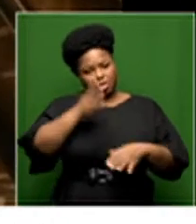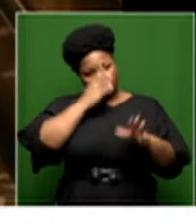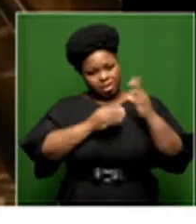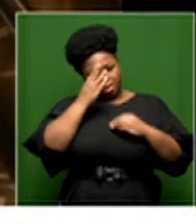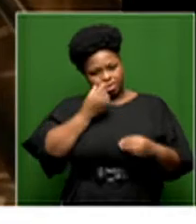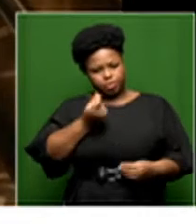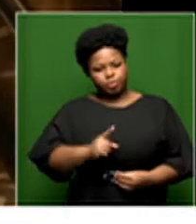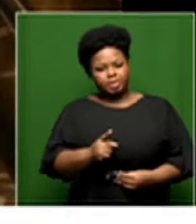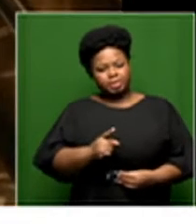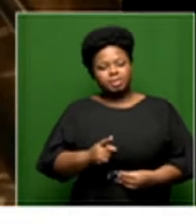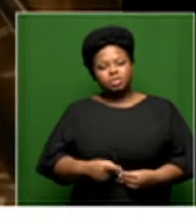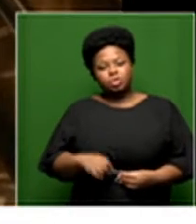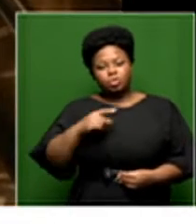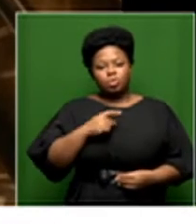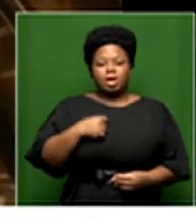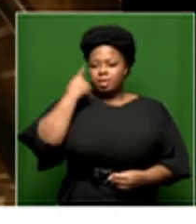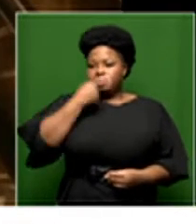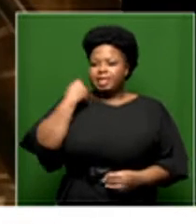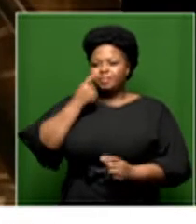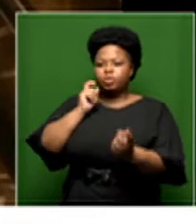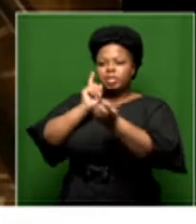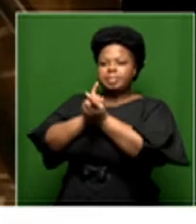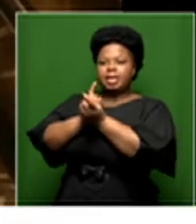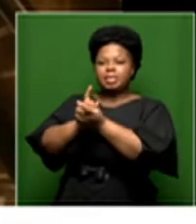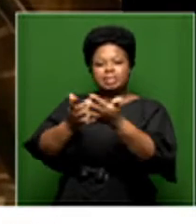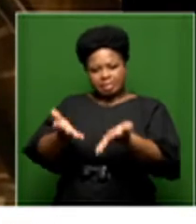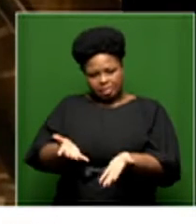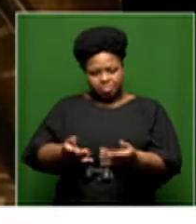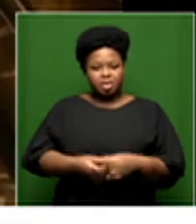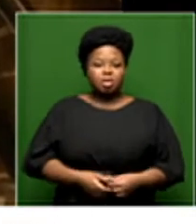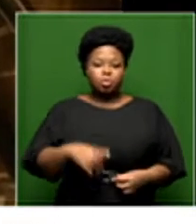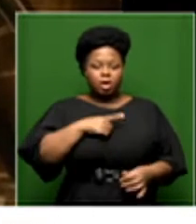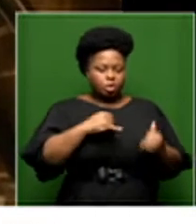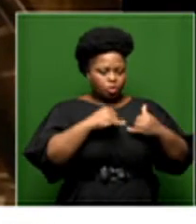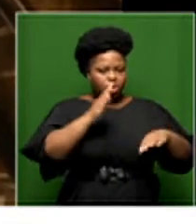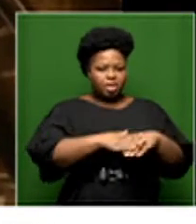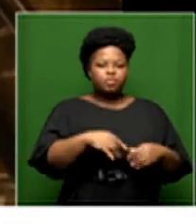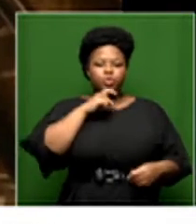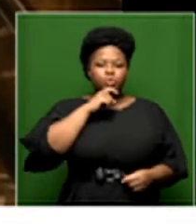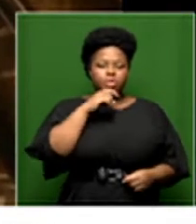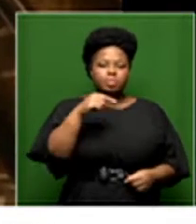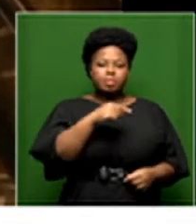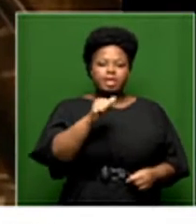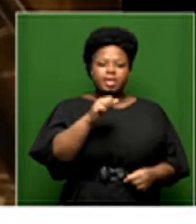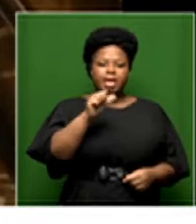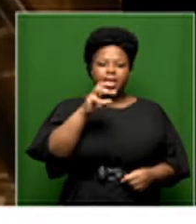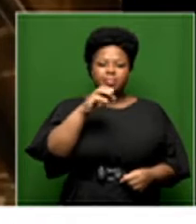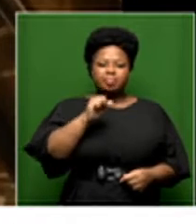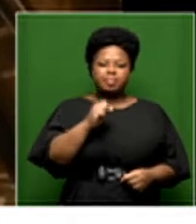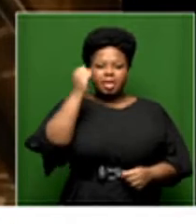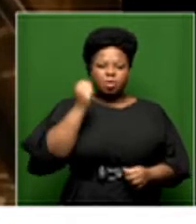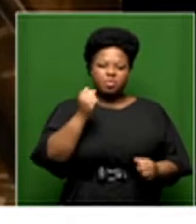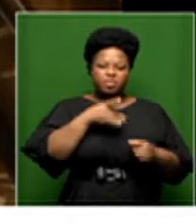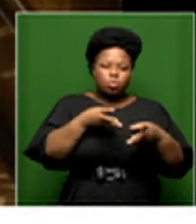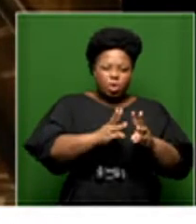does, which in-person learning struggles to do, is if you use gamification and online learning models in the